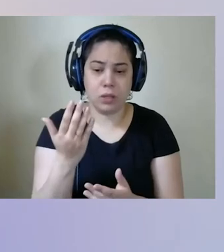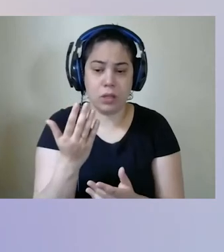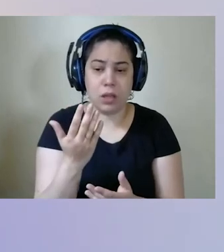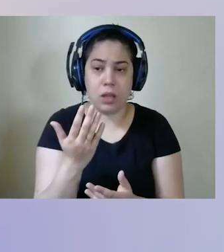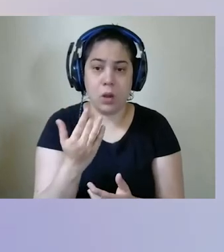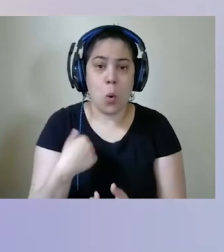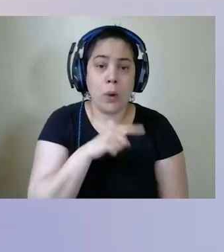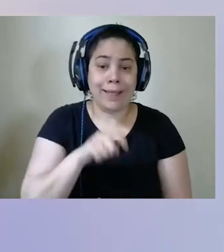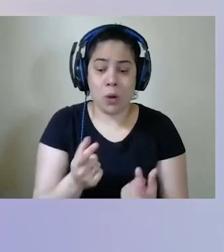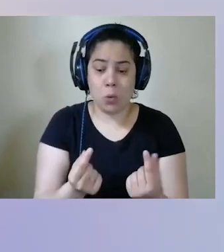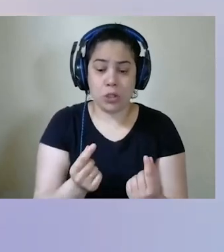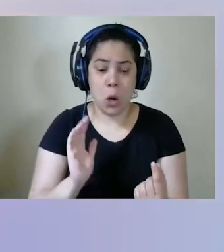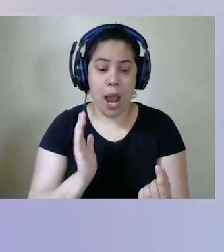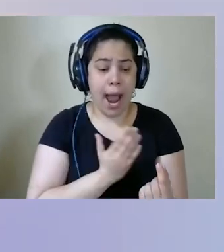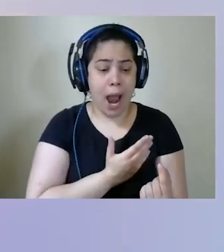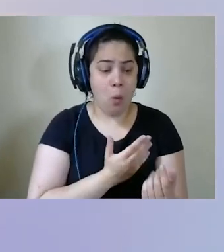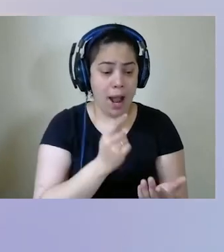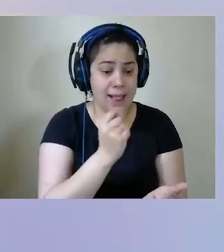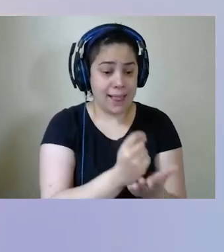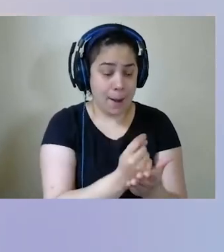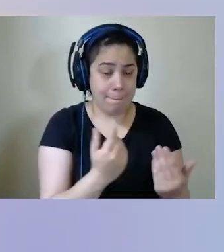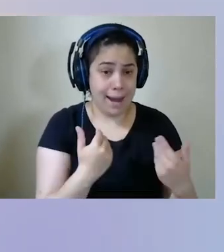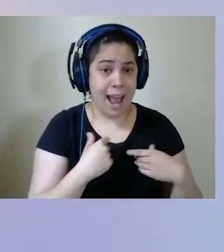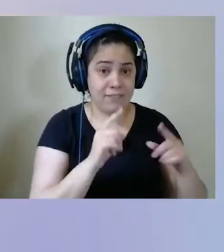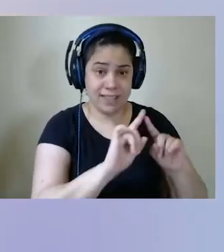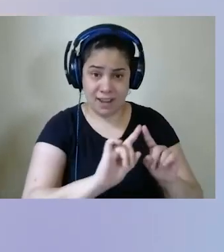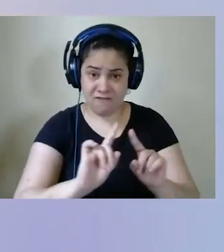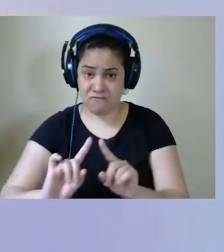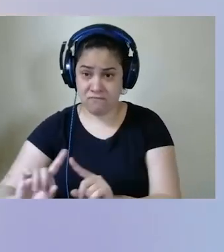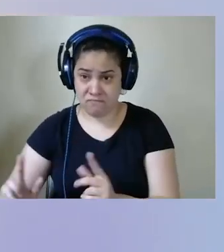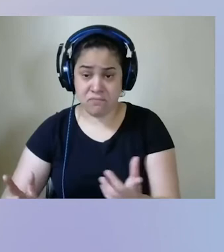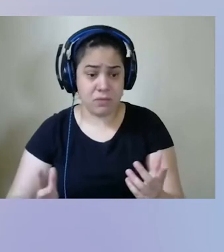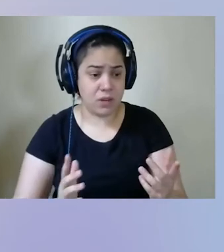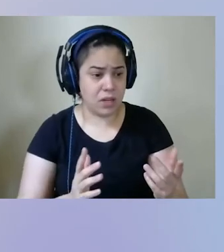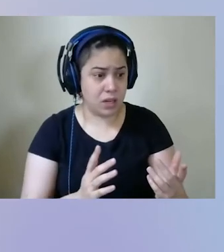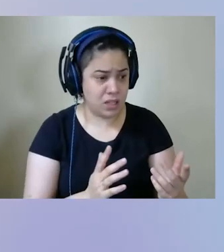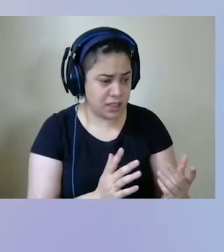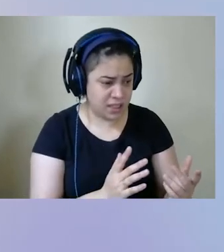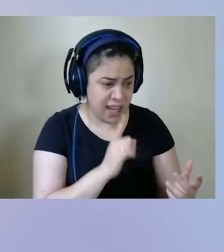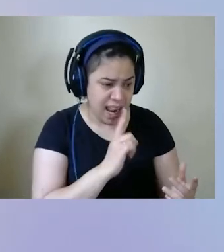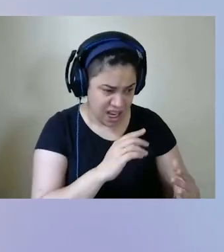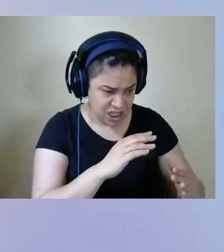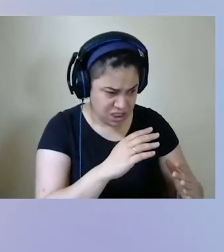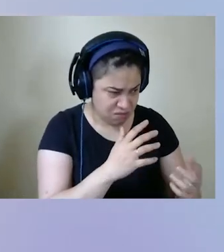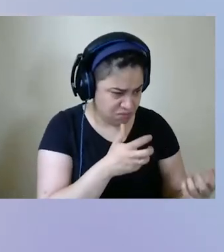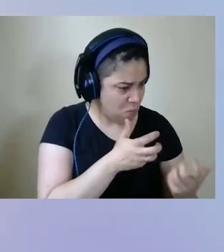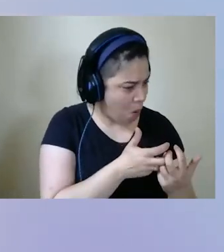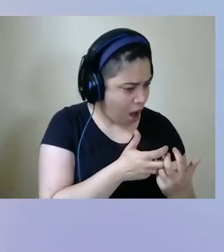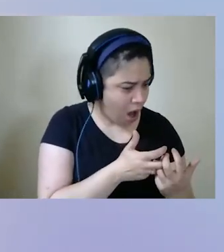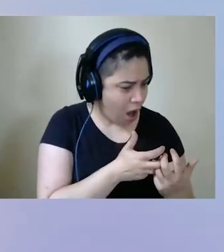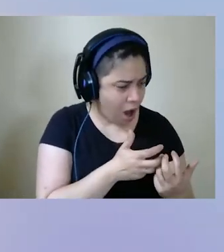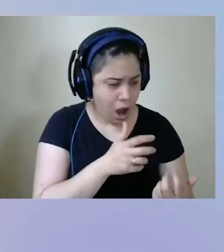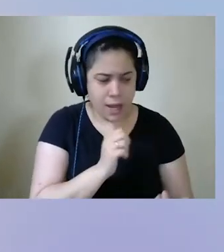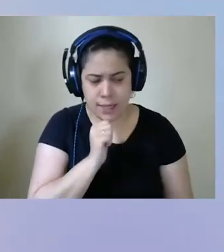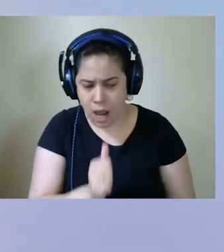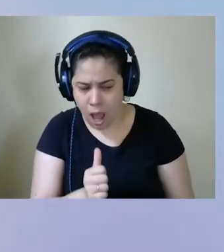are adequate to actually reaching the networks and the structures